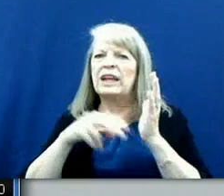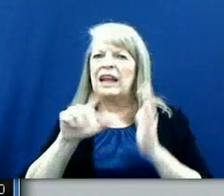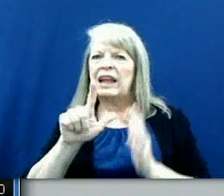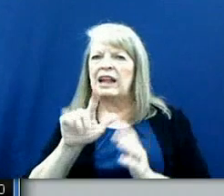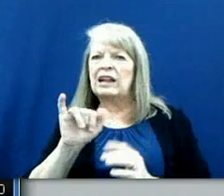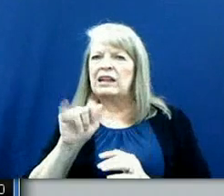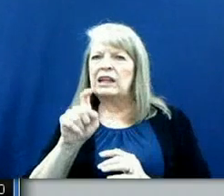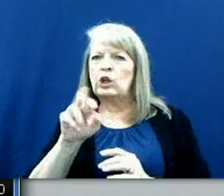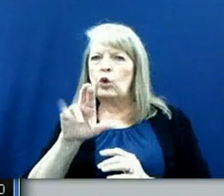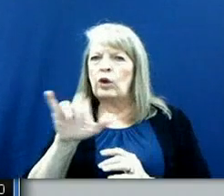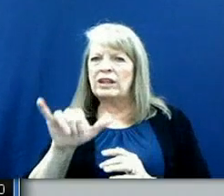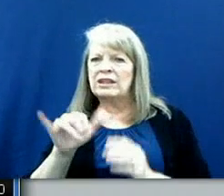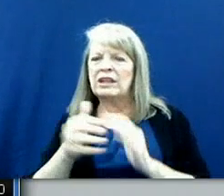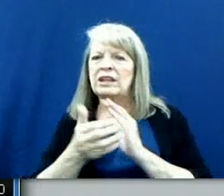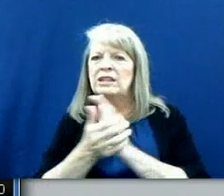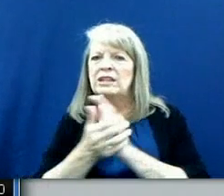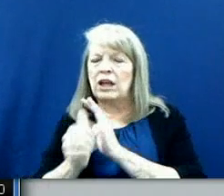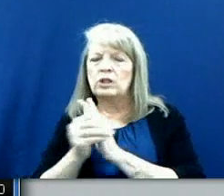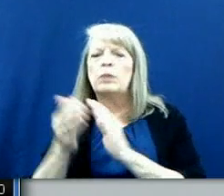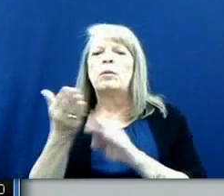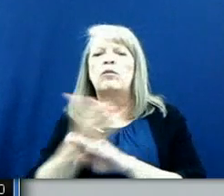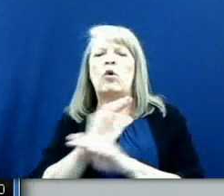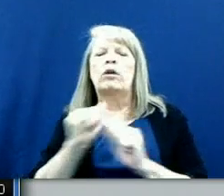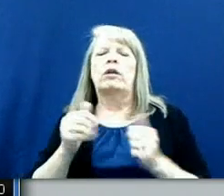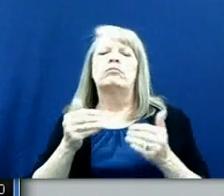training.